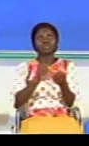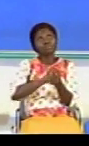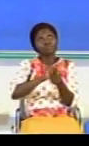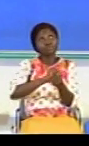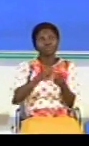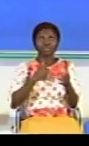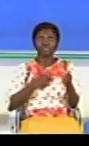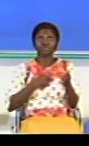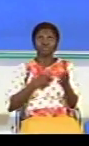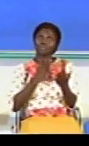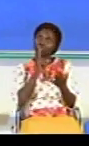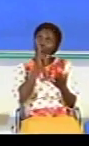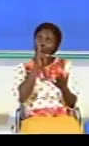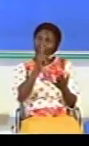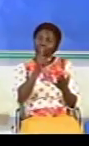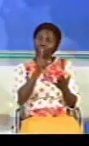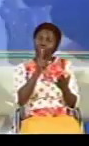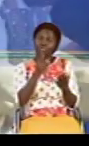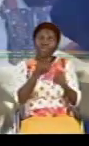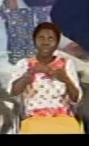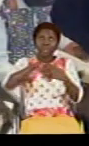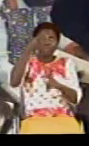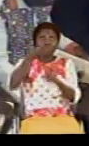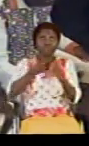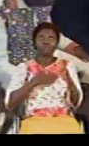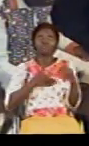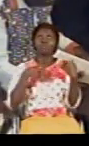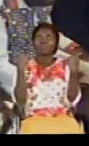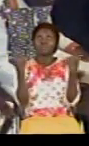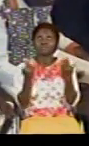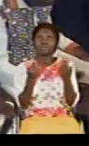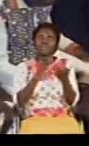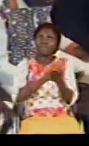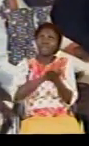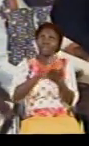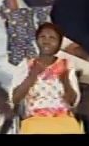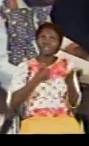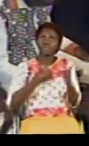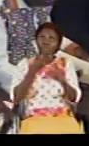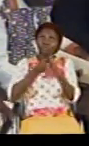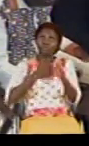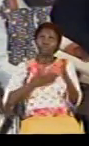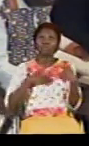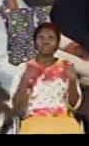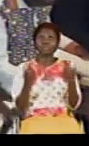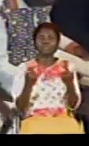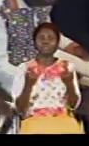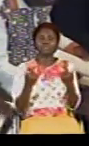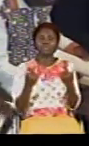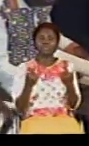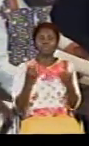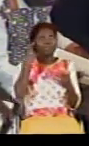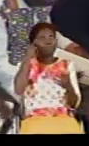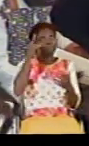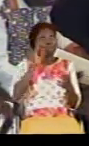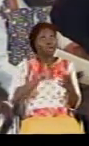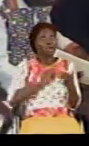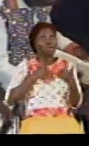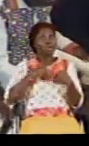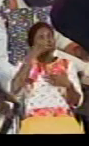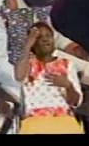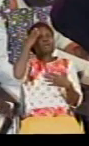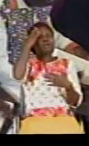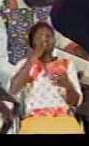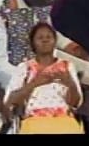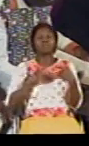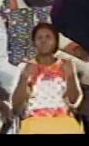thoroughly from my iniquity. Cleanse me from my sin. For I acknowledge my transgressions,